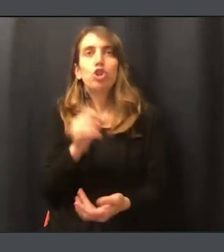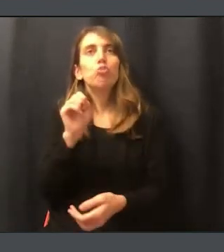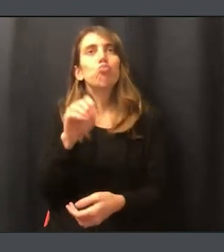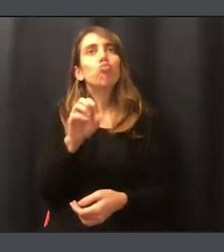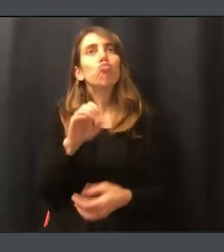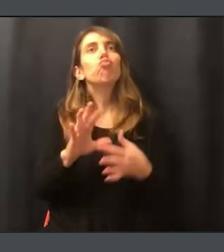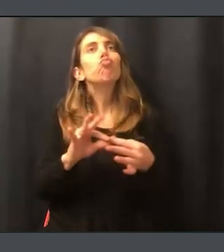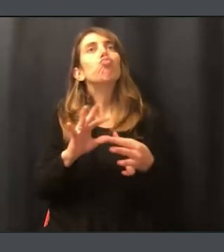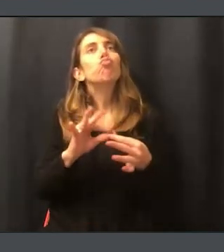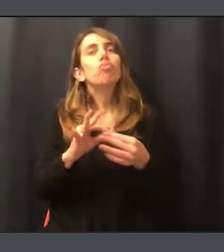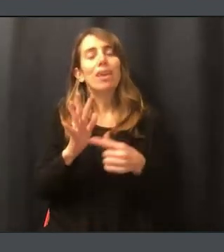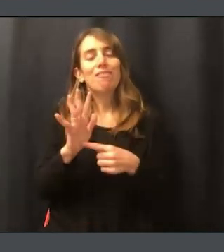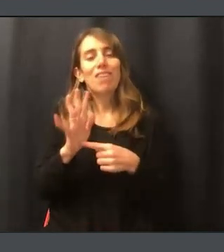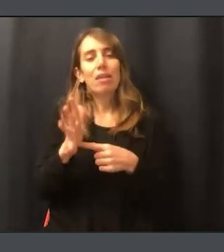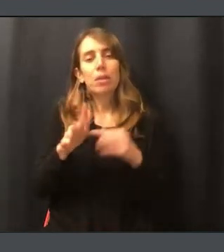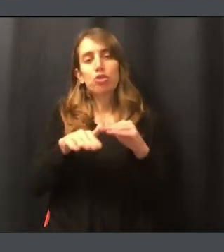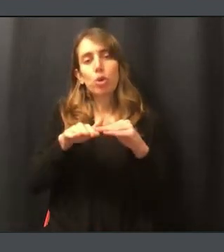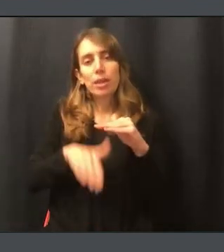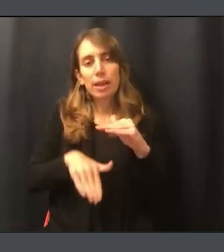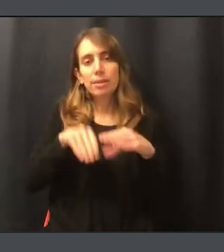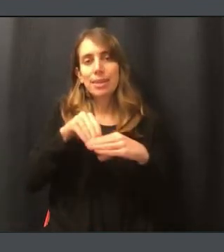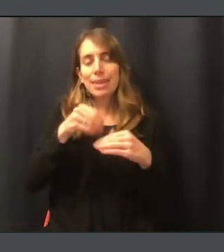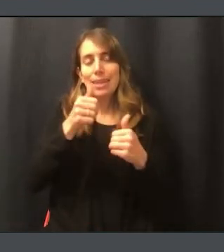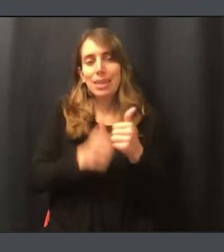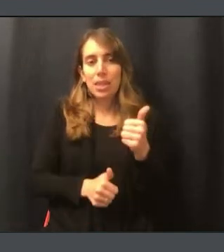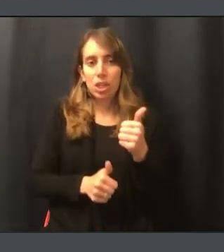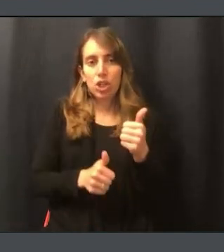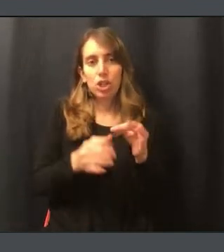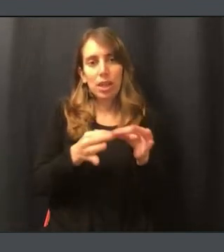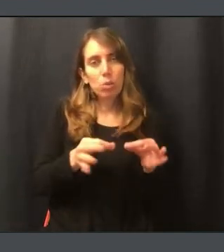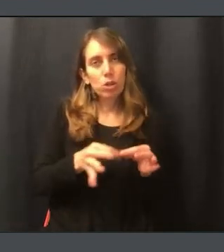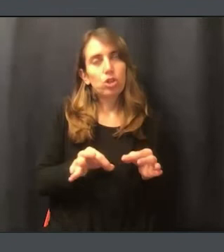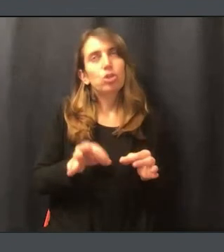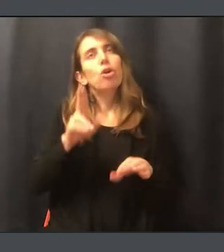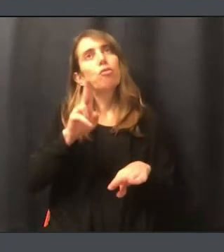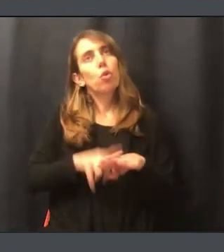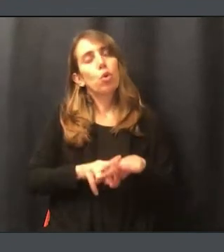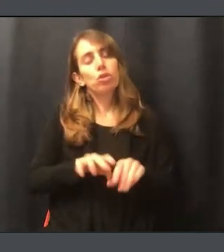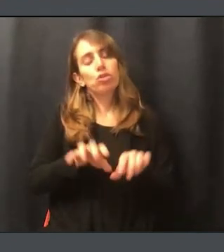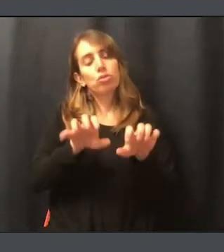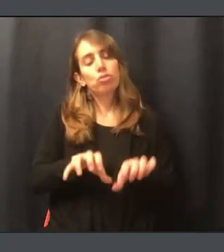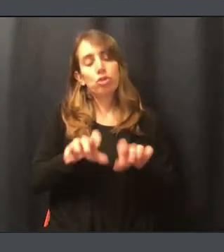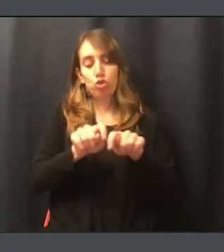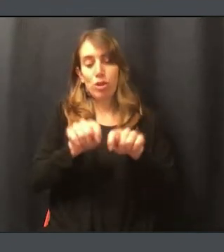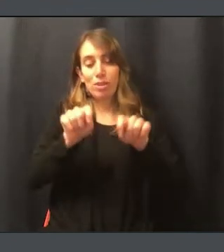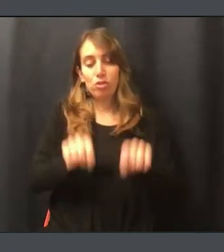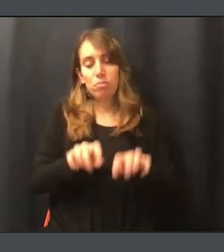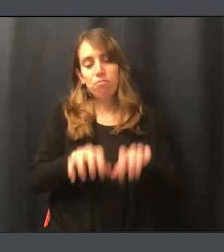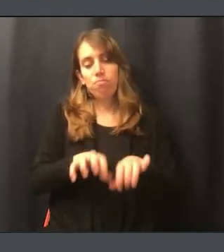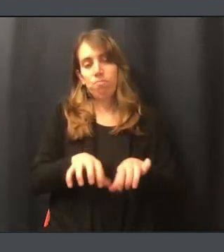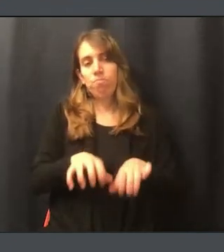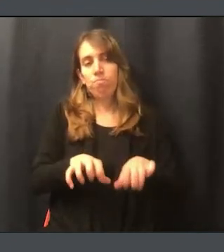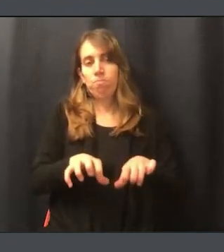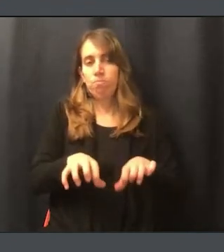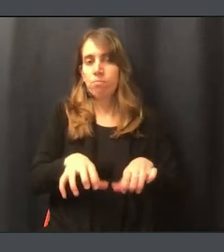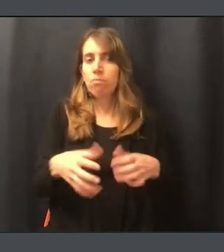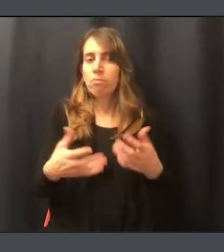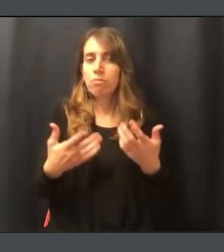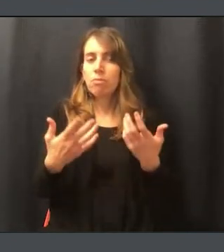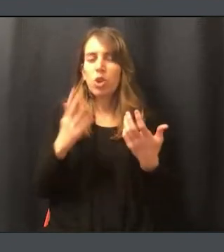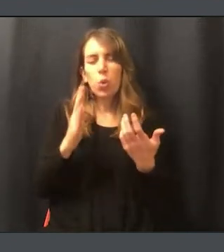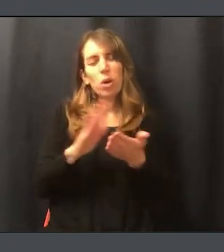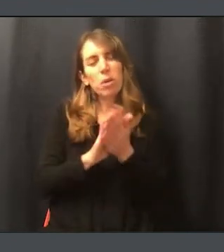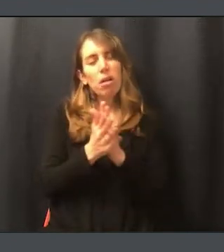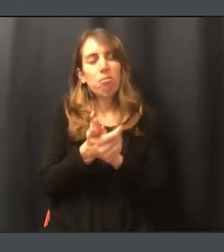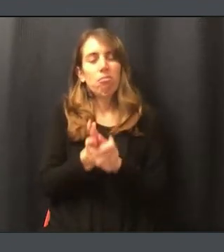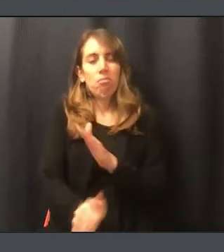or less in each language. Of course, the transcription takes some time. The more practice you get with it, the faster you get, but the samples are short and the